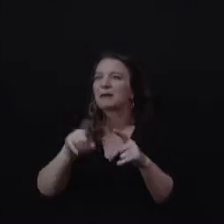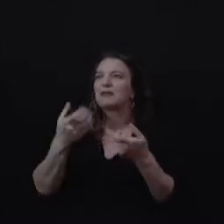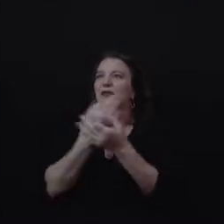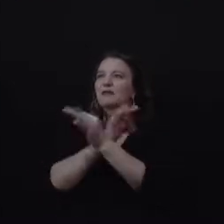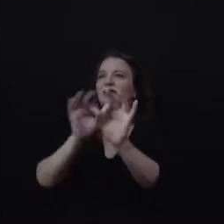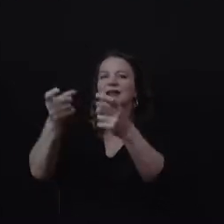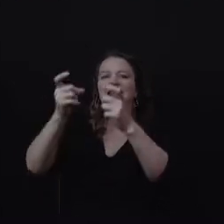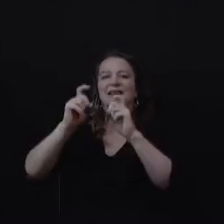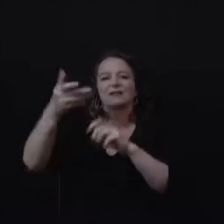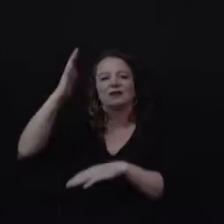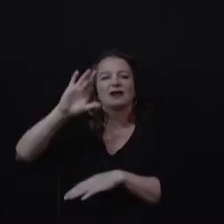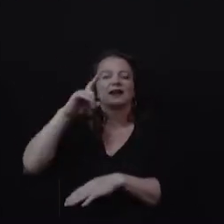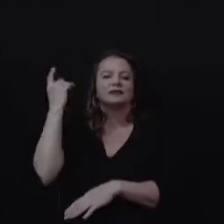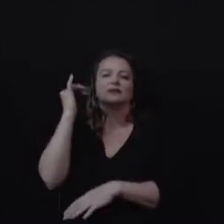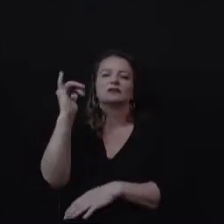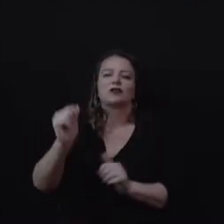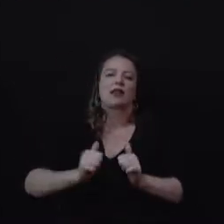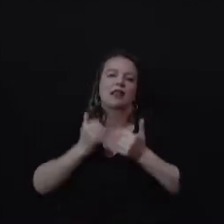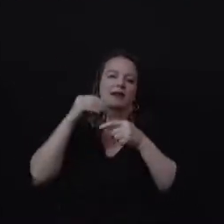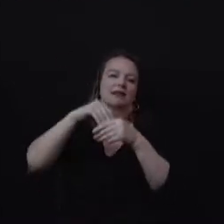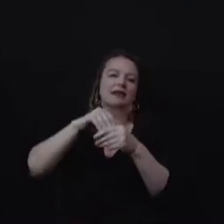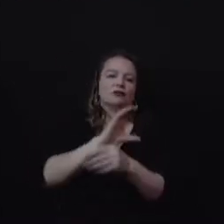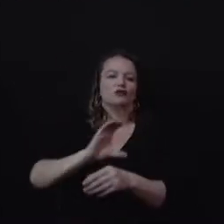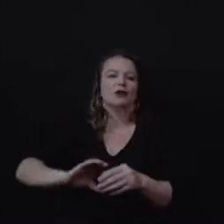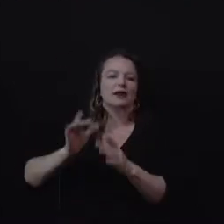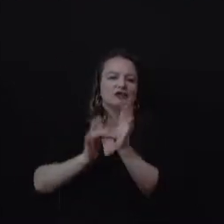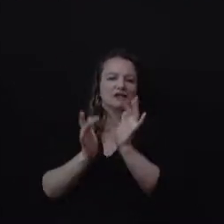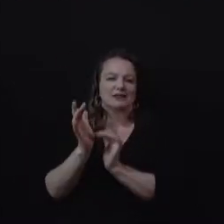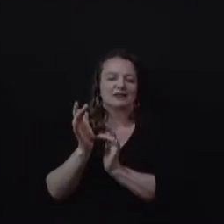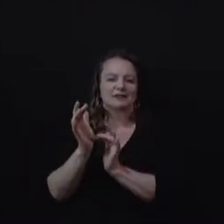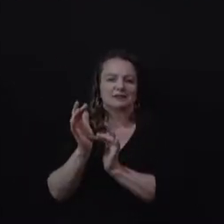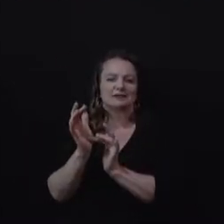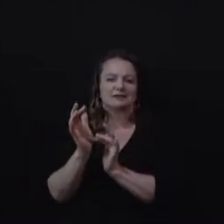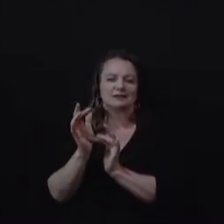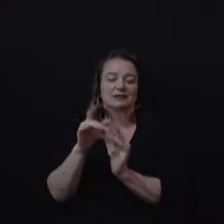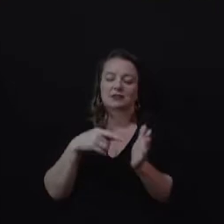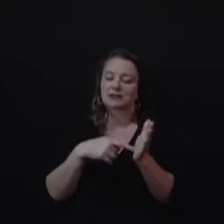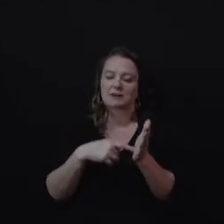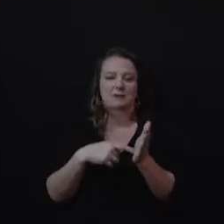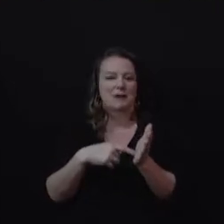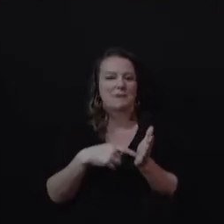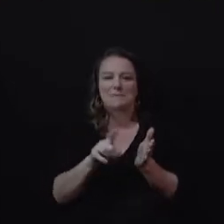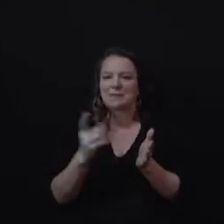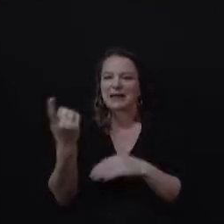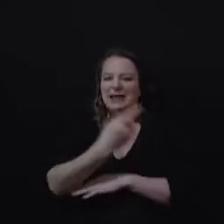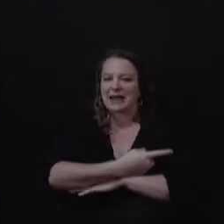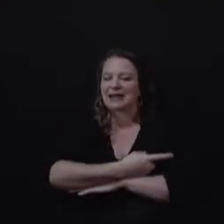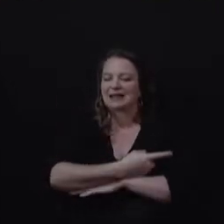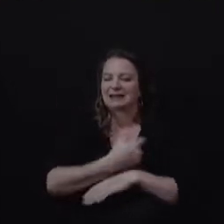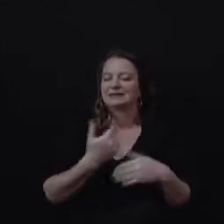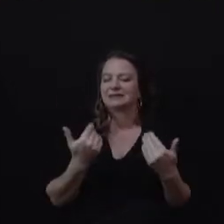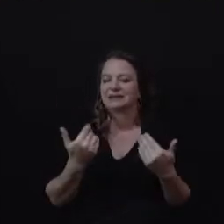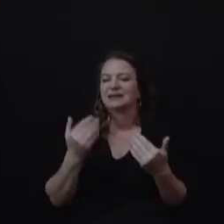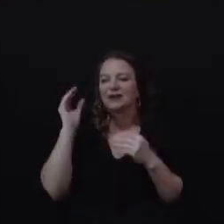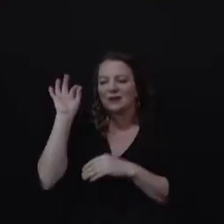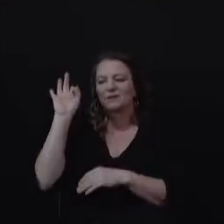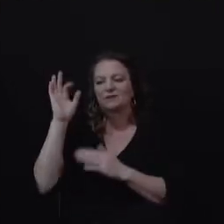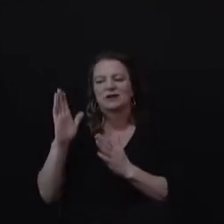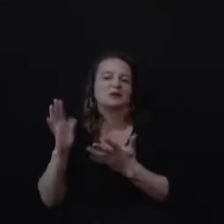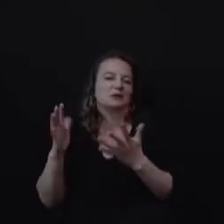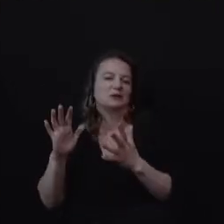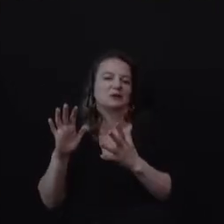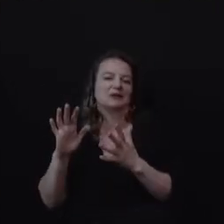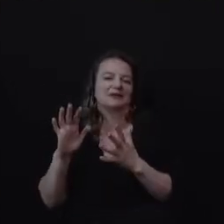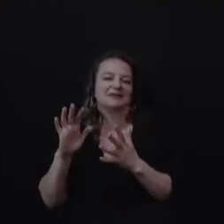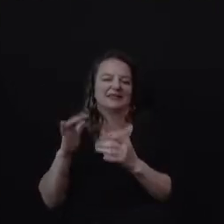is eternal life in Christ Jesus. There is a payday. Back in my tradition, preachers would kind of bring it home in